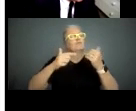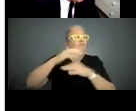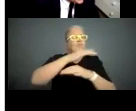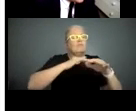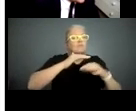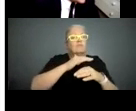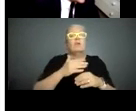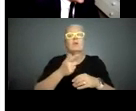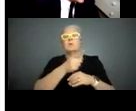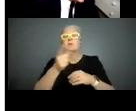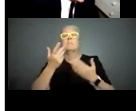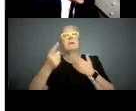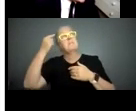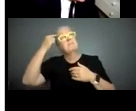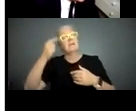you're not already.